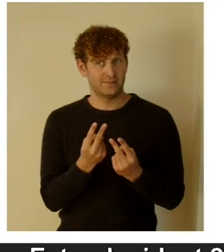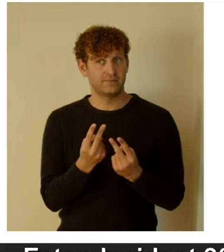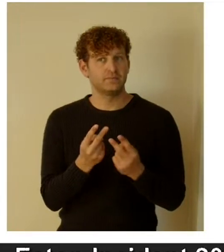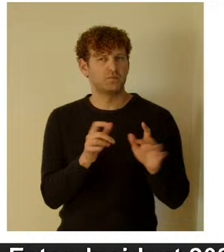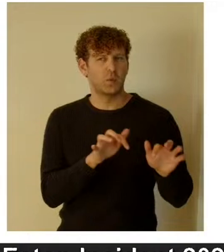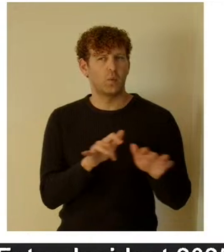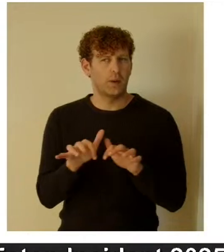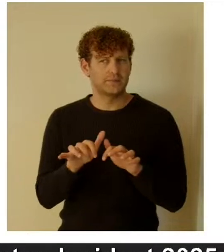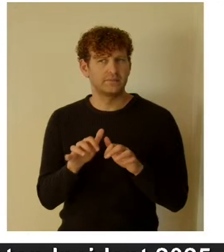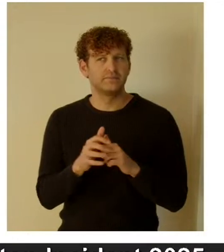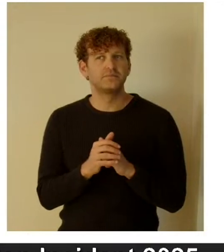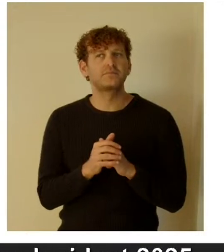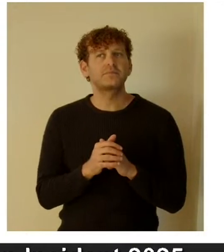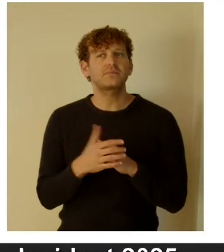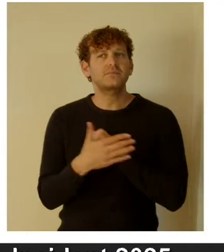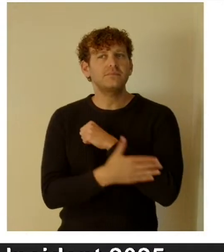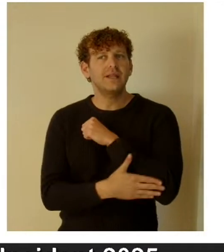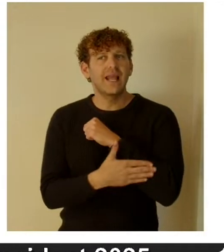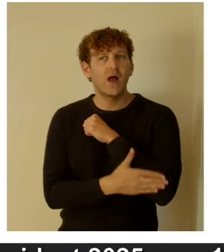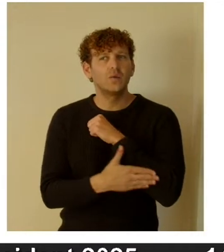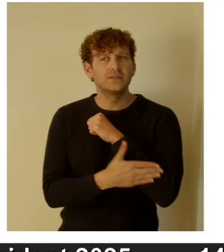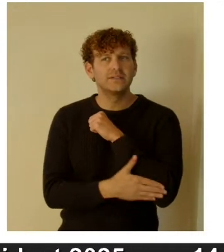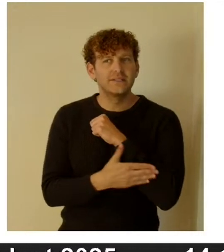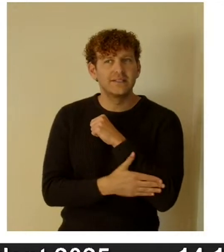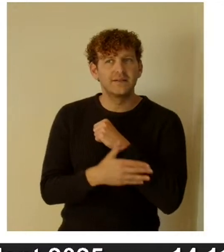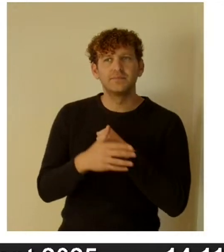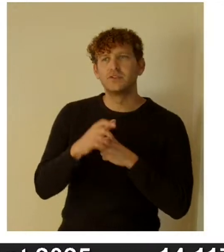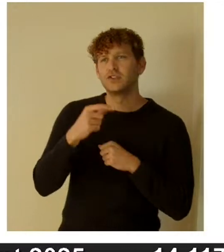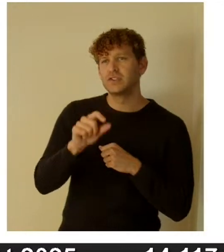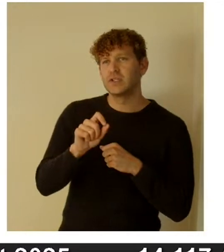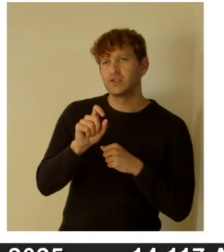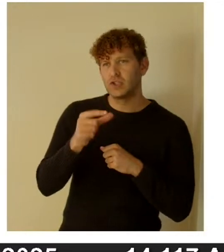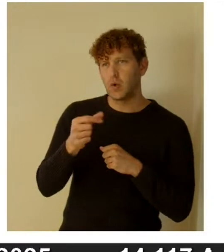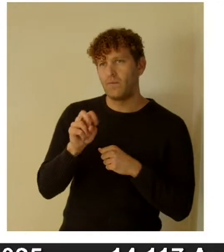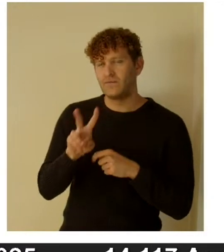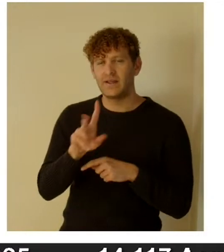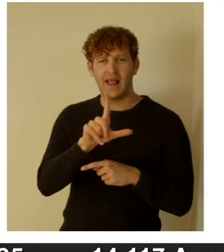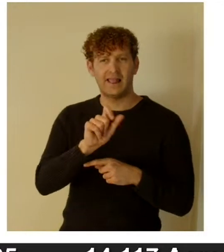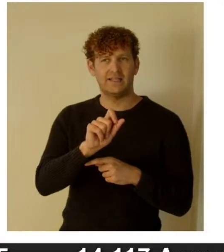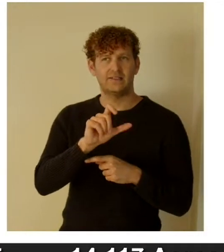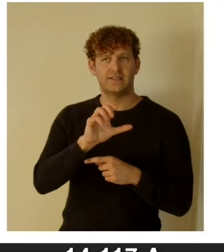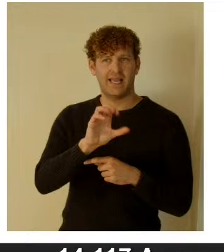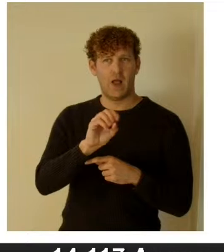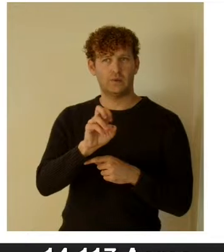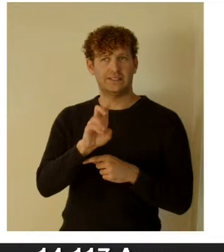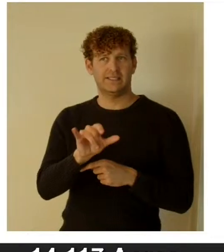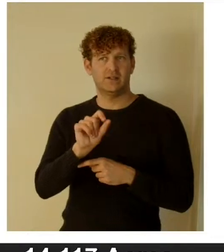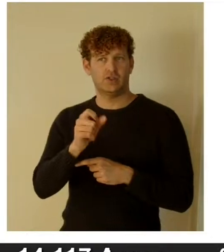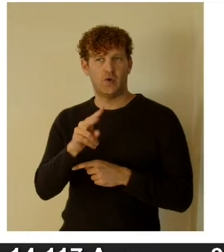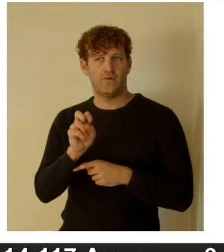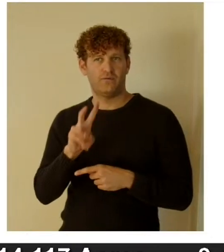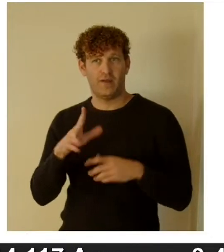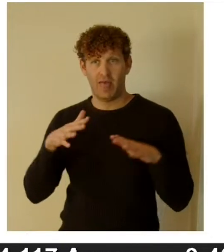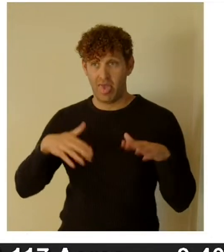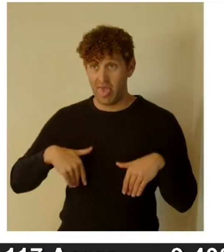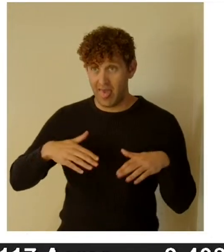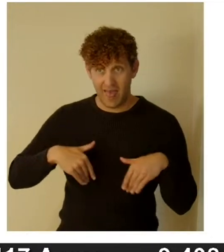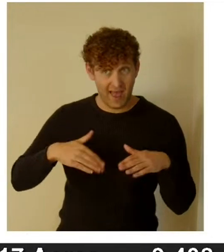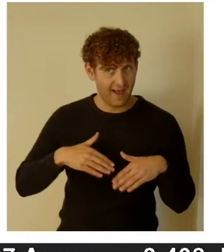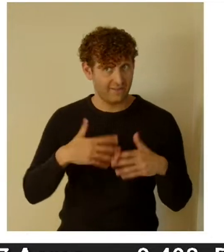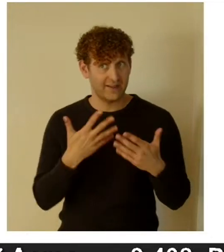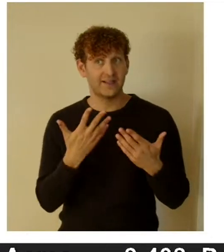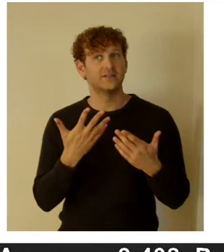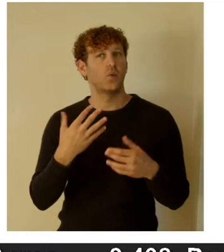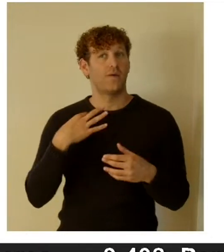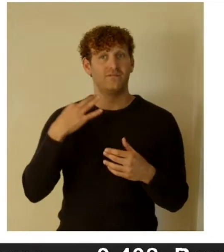recovery.lacounty.gov for an up-to-date list of resources and information. If you have not already, please start a claim with your insurance